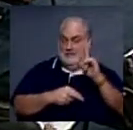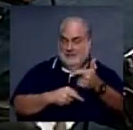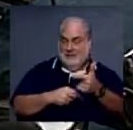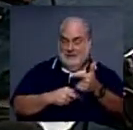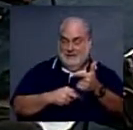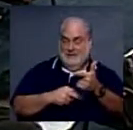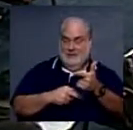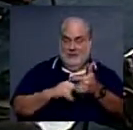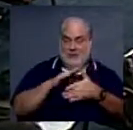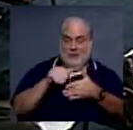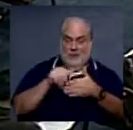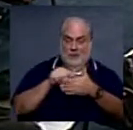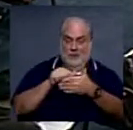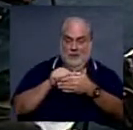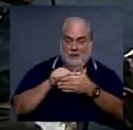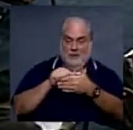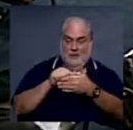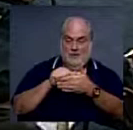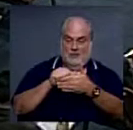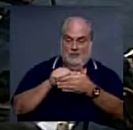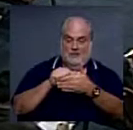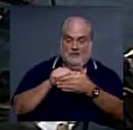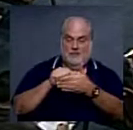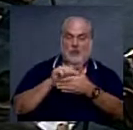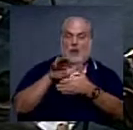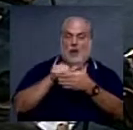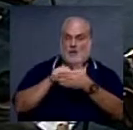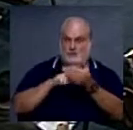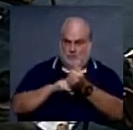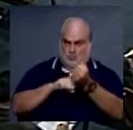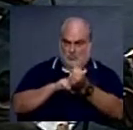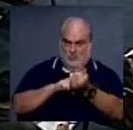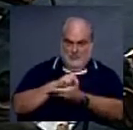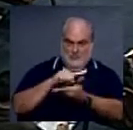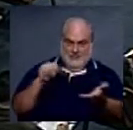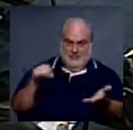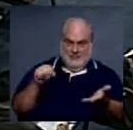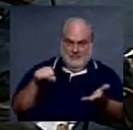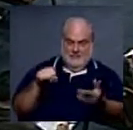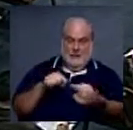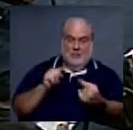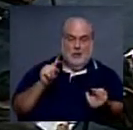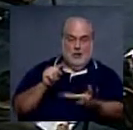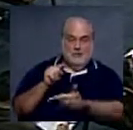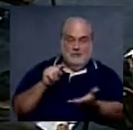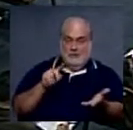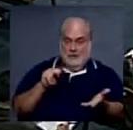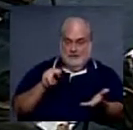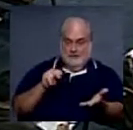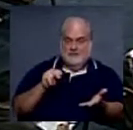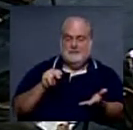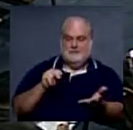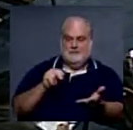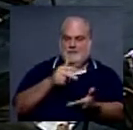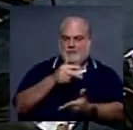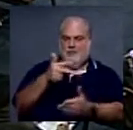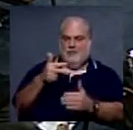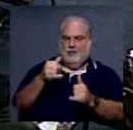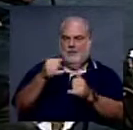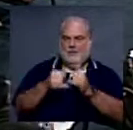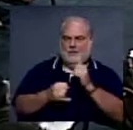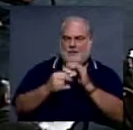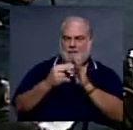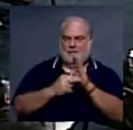to suspend the rules and place this ordinance on third and final reading. All in favor indicate by saying aye. Aye. Opposed say nay. Third and final reading,